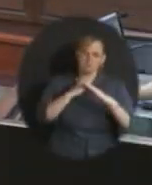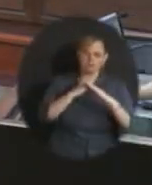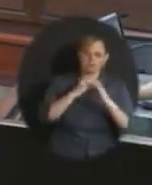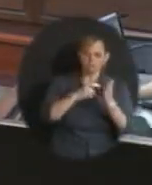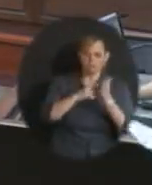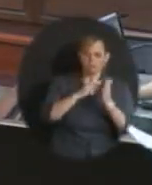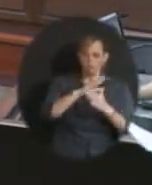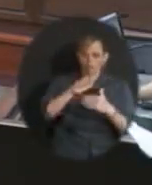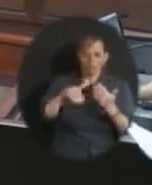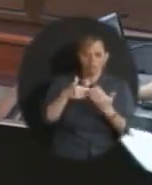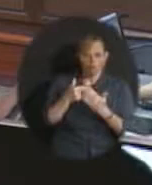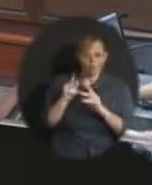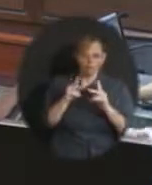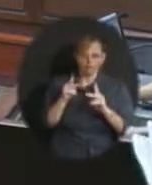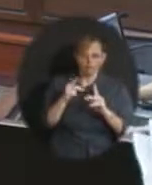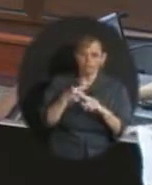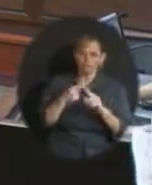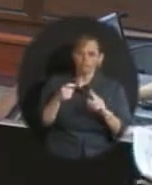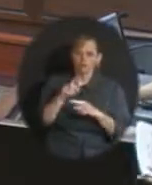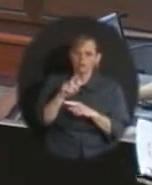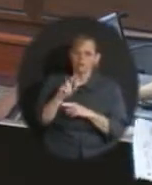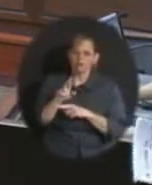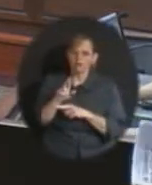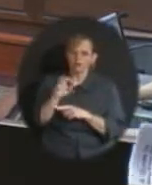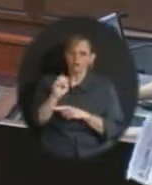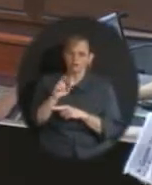us, from Dr. Aaron Dugan.